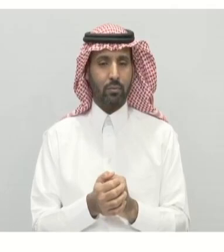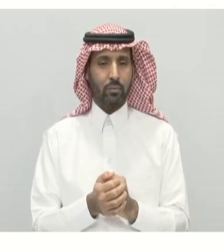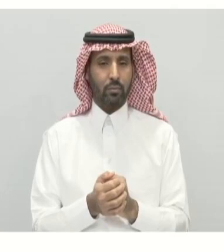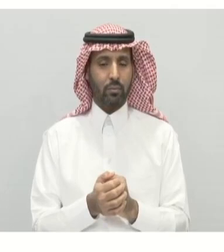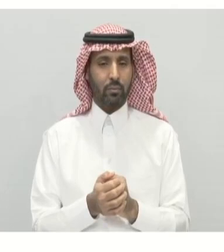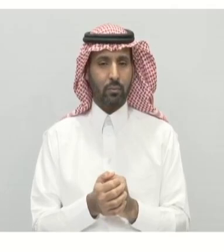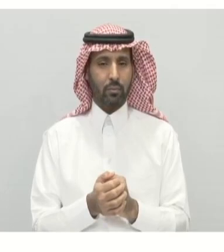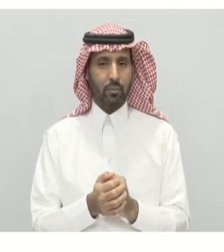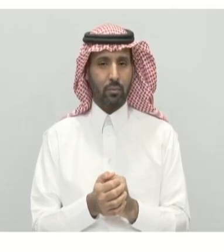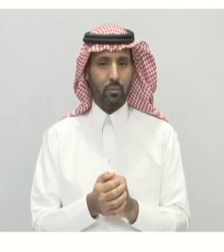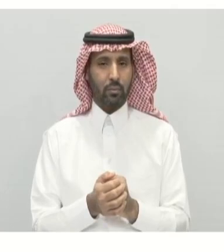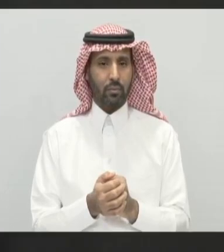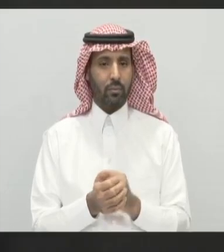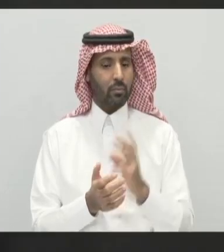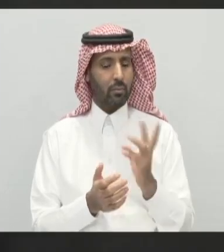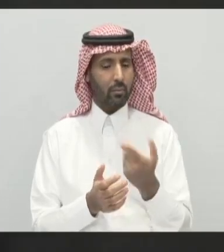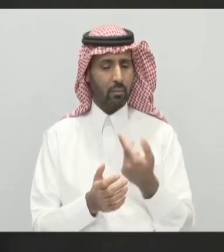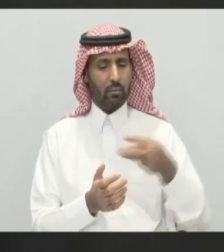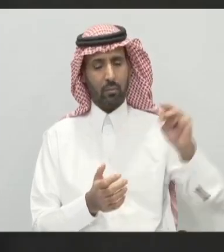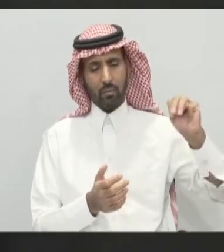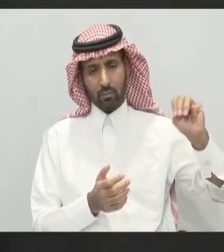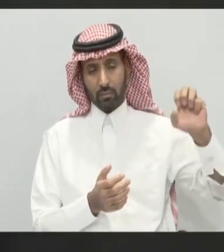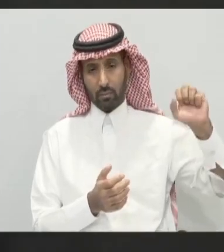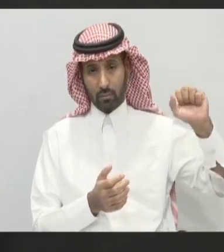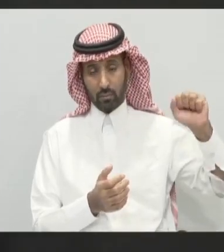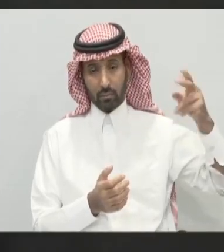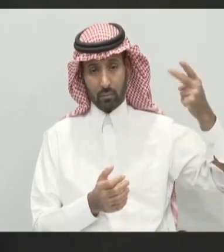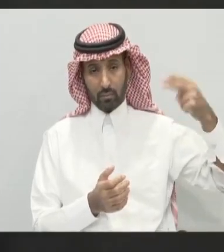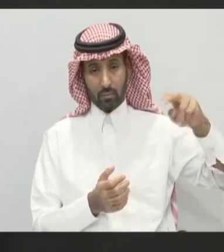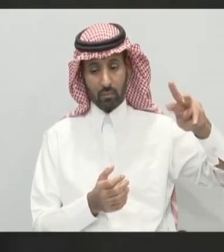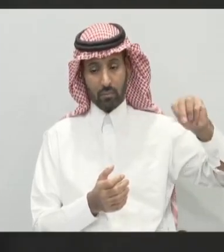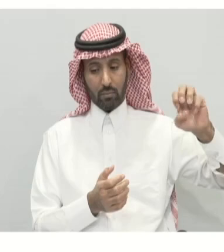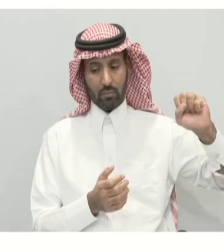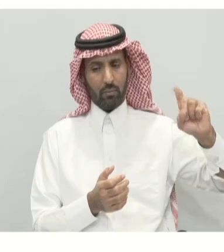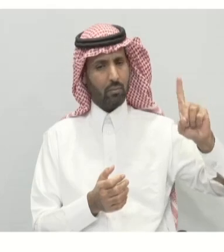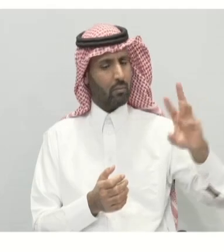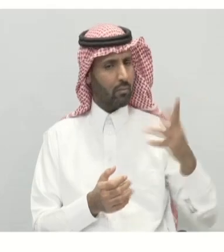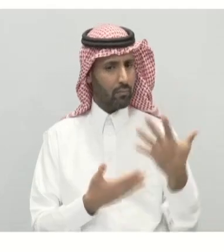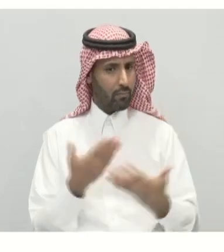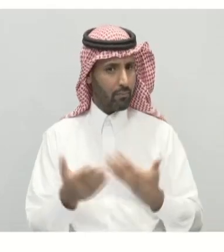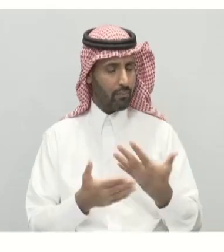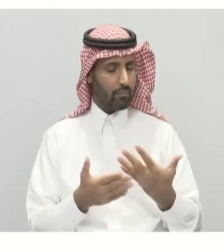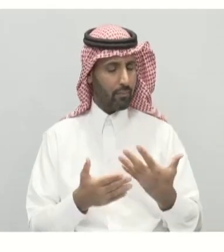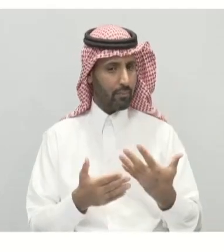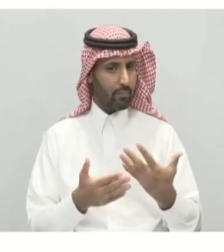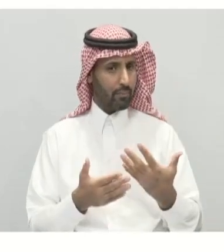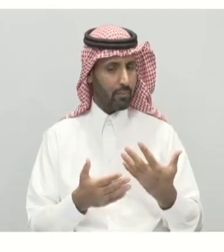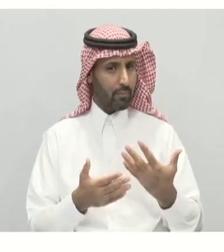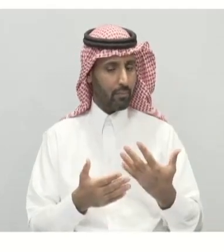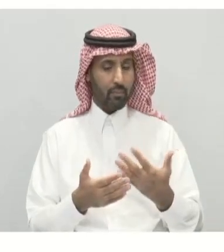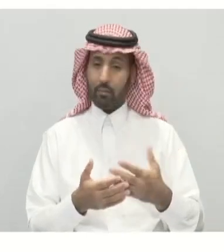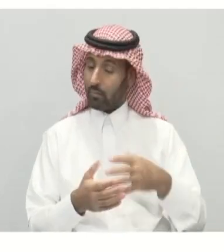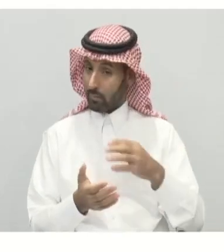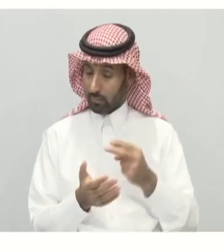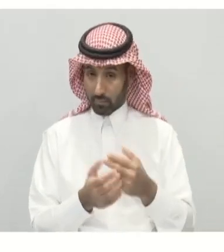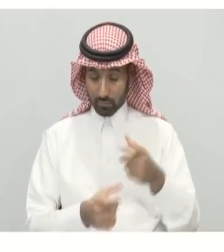Okay, so what is Muhammad's problem? What's the problem he's going through? He is actually, his problem is that his